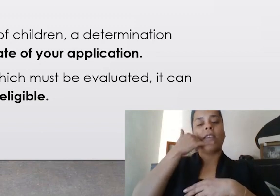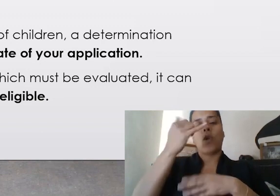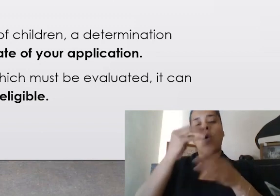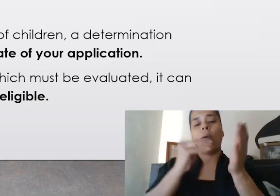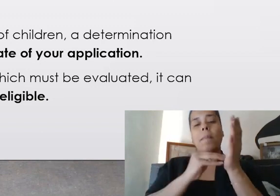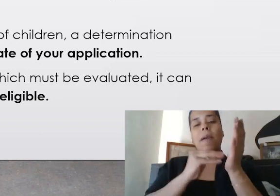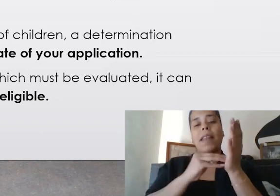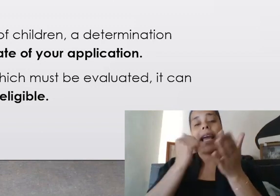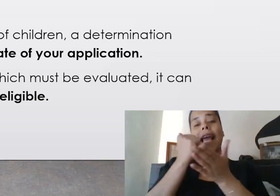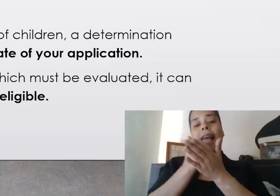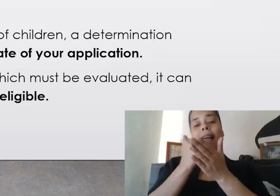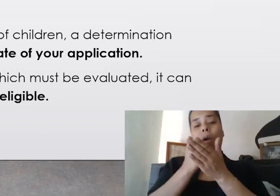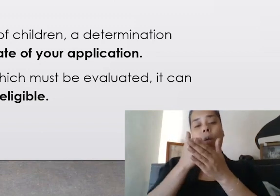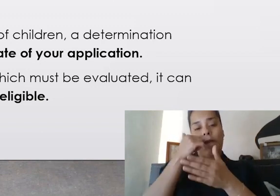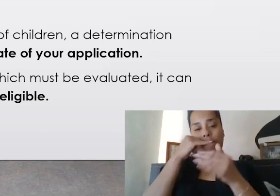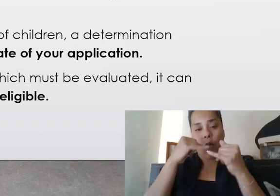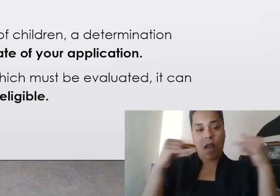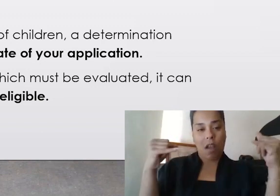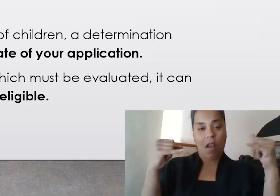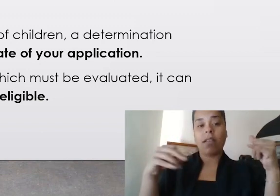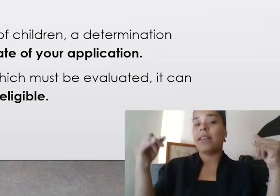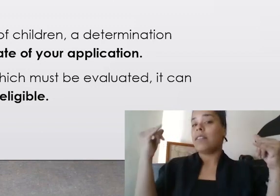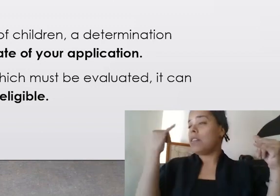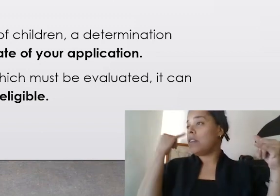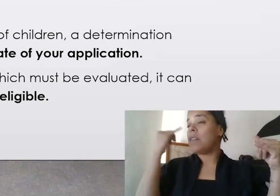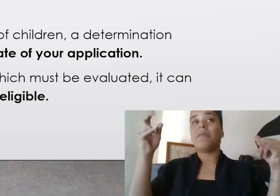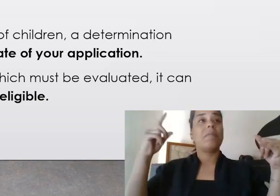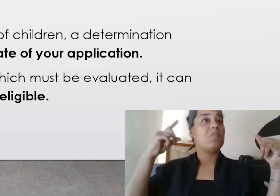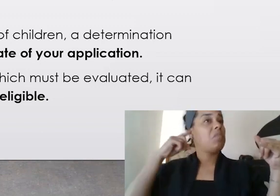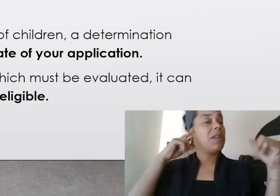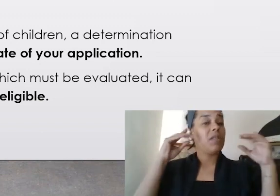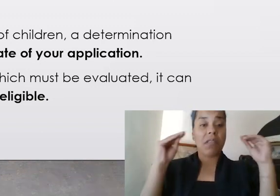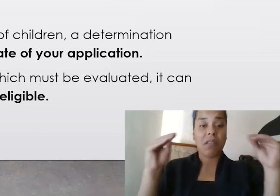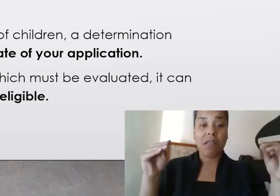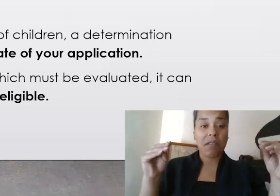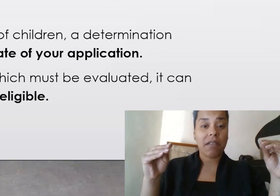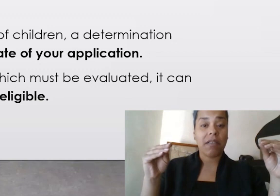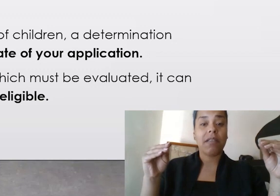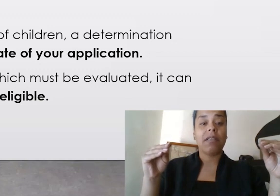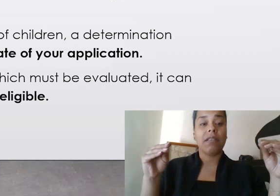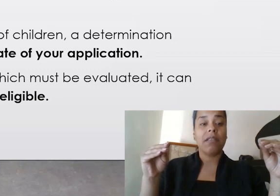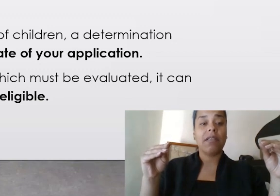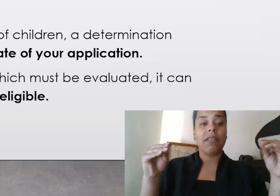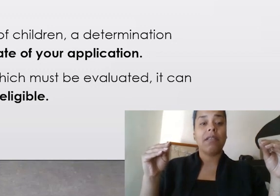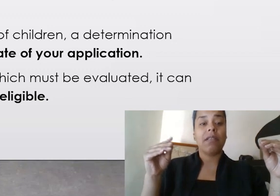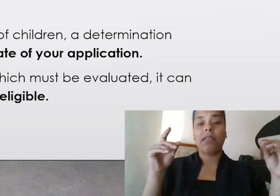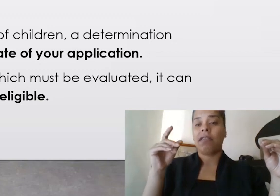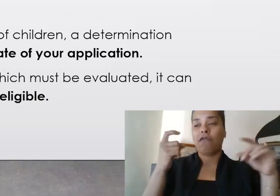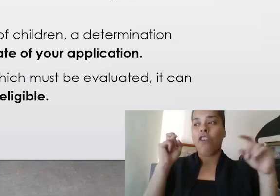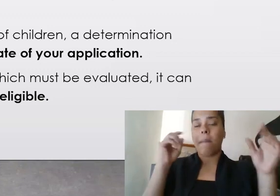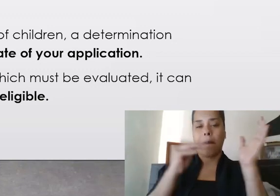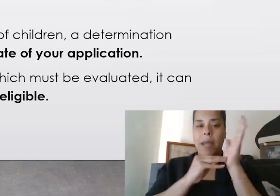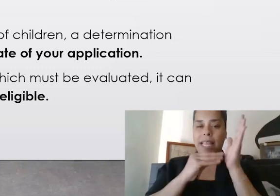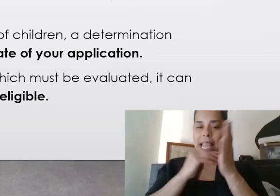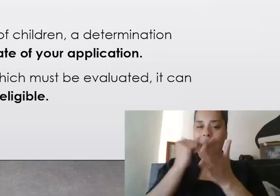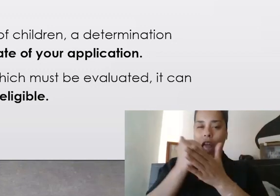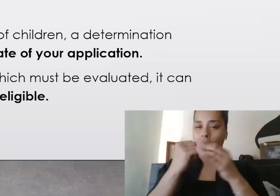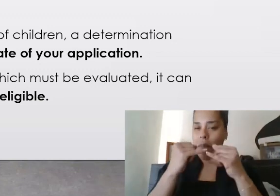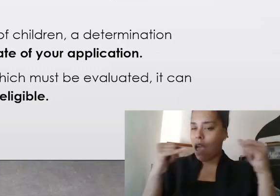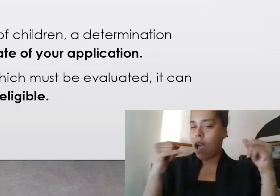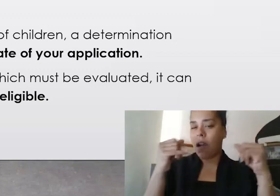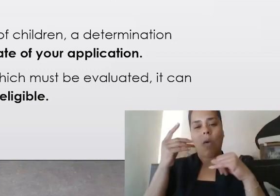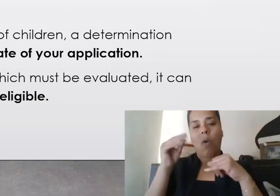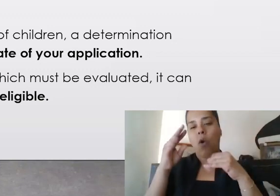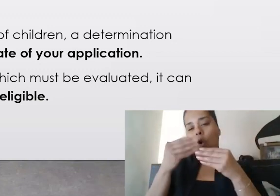you're still not getting any feedback from the Medicaid helpline or your local office, you can